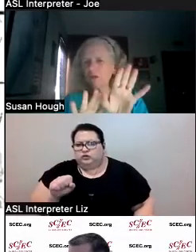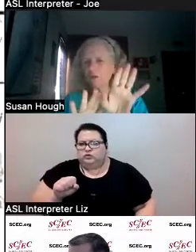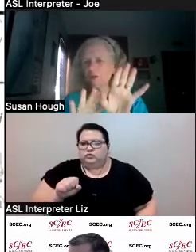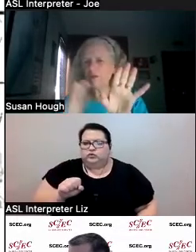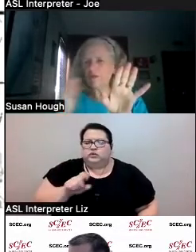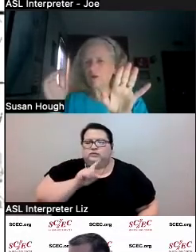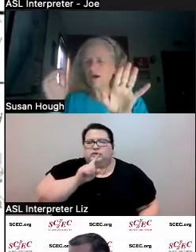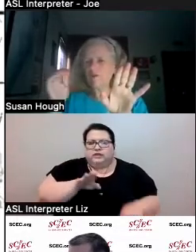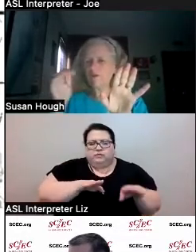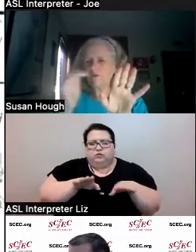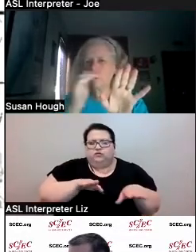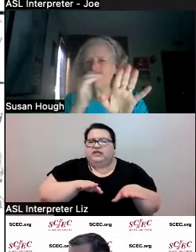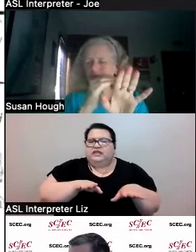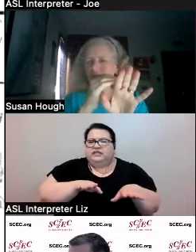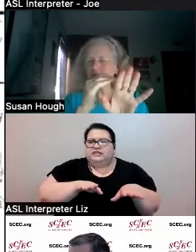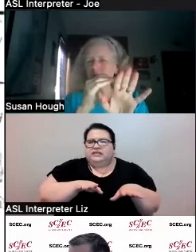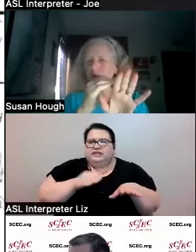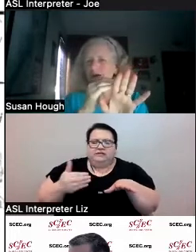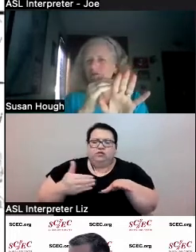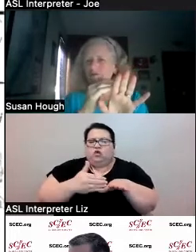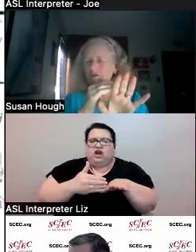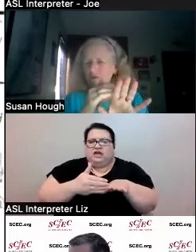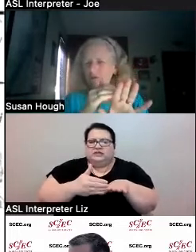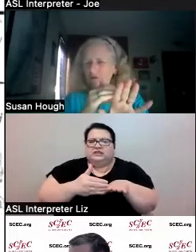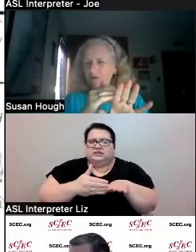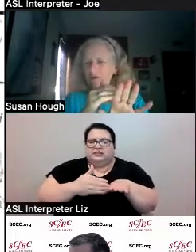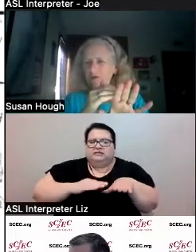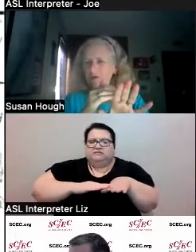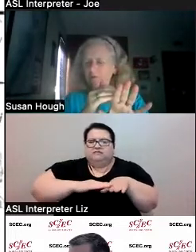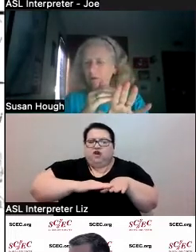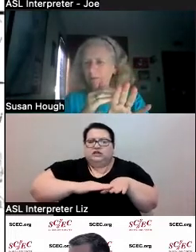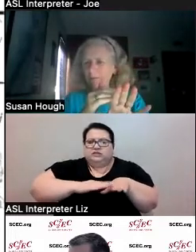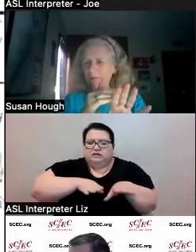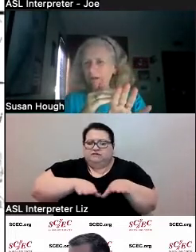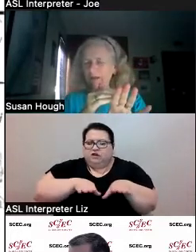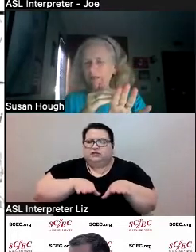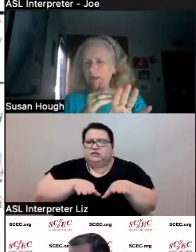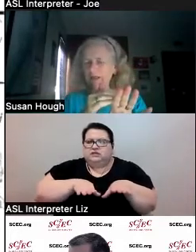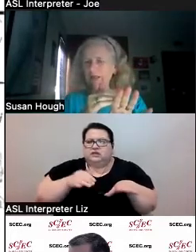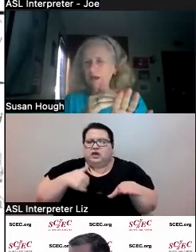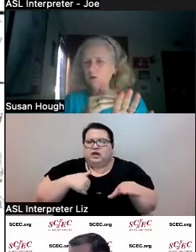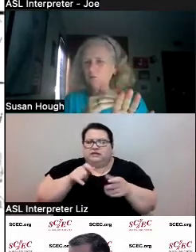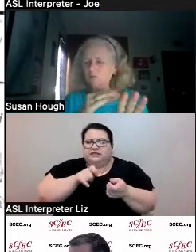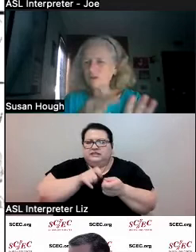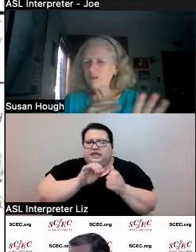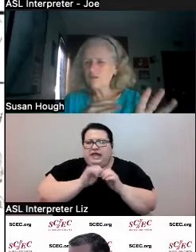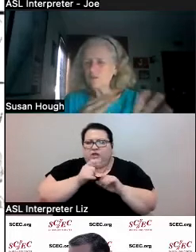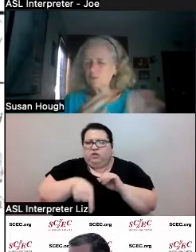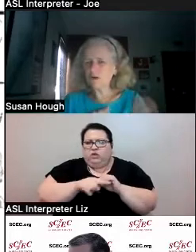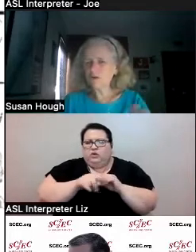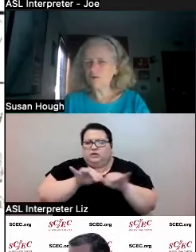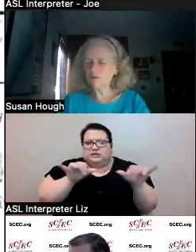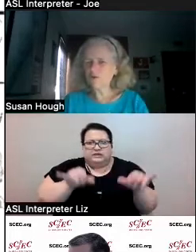moving sideways. And then you have crosswise faults as well. And exactly how those